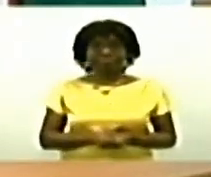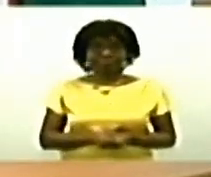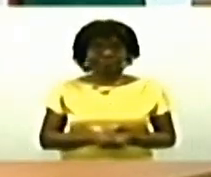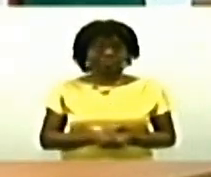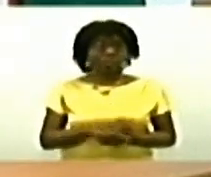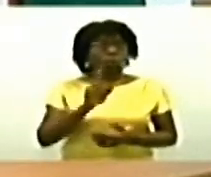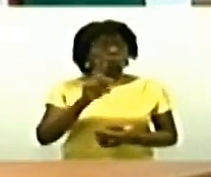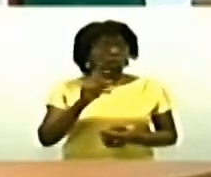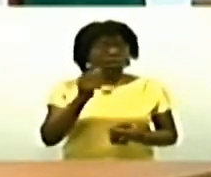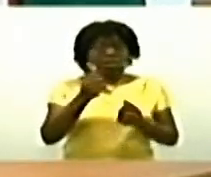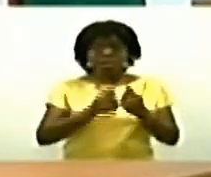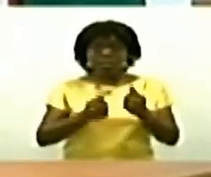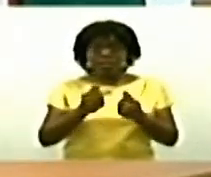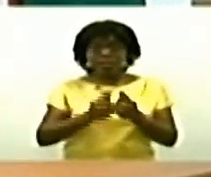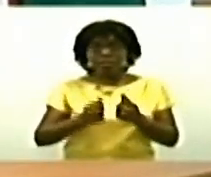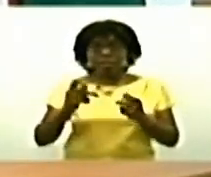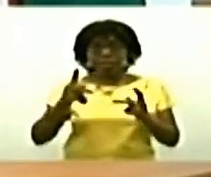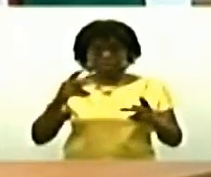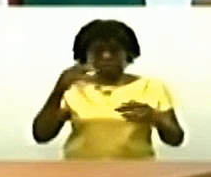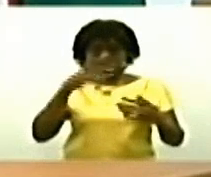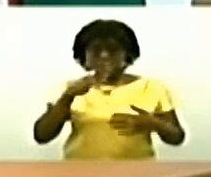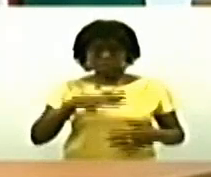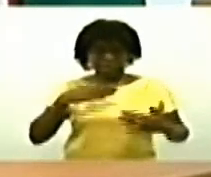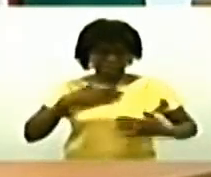where every part of a woman's anatomy